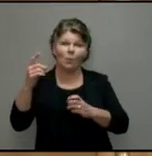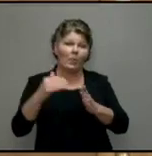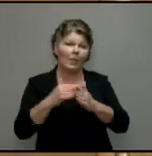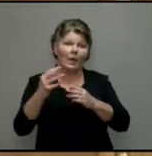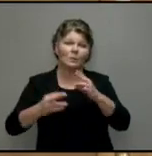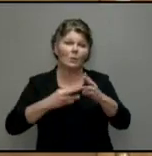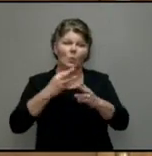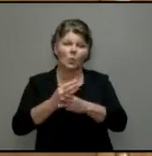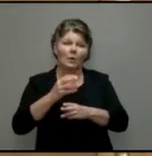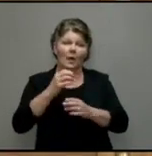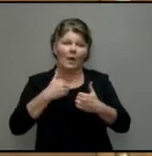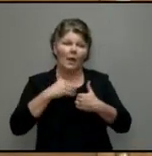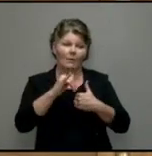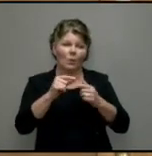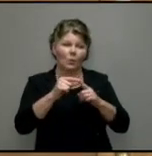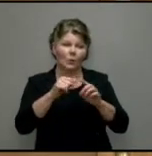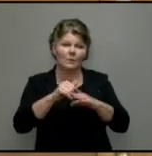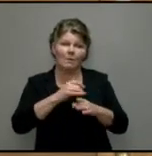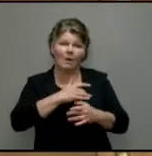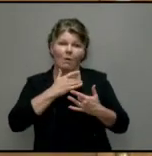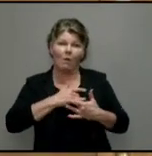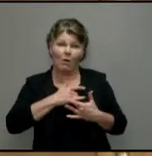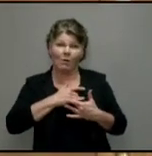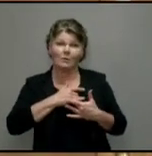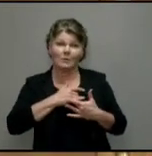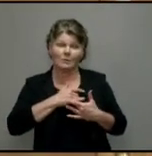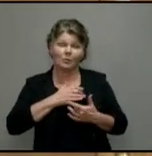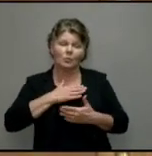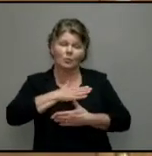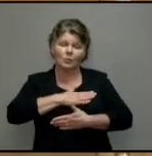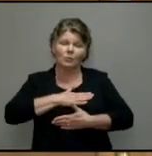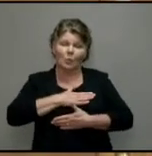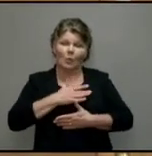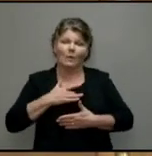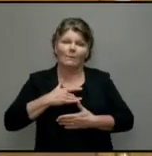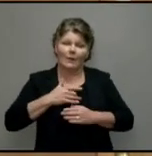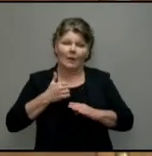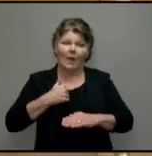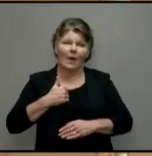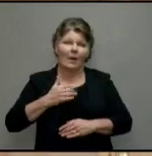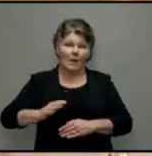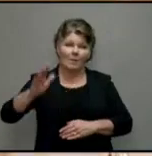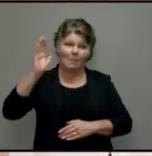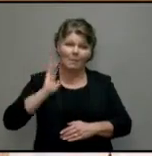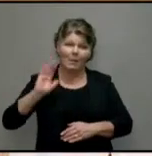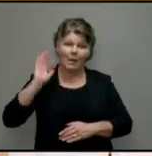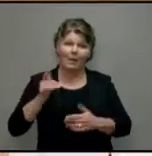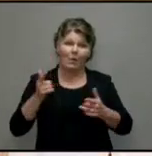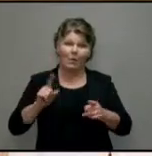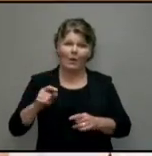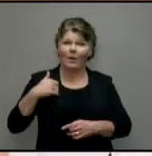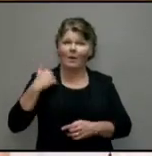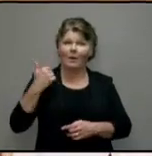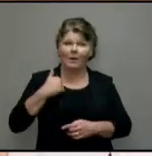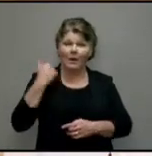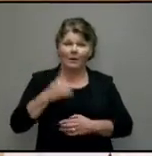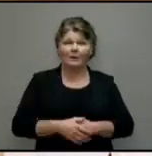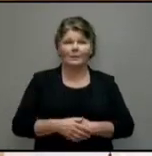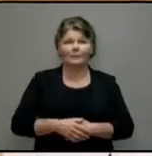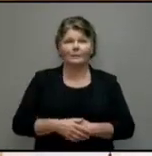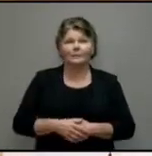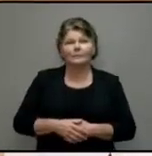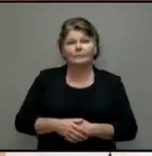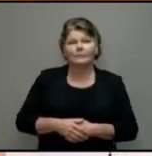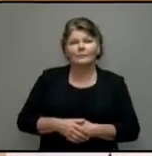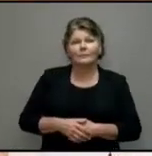I had those words in my heart, still just to enjoy the feeling I had back then. Some 30 years